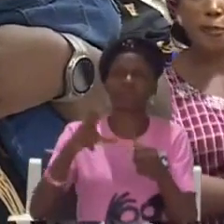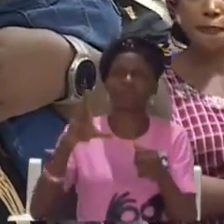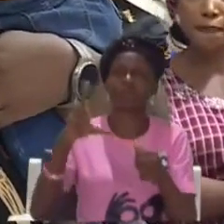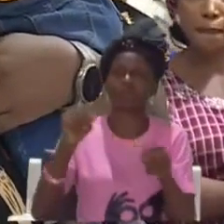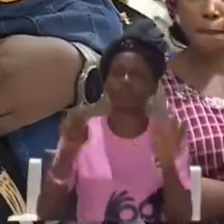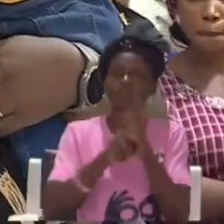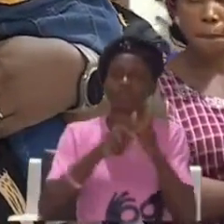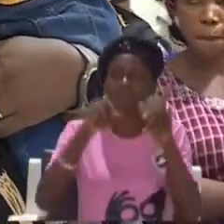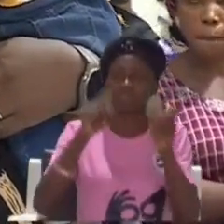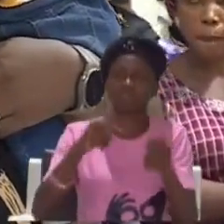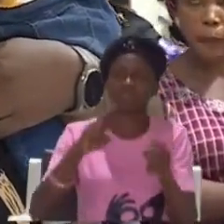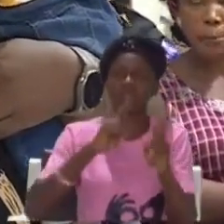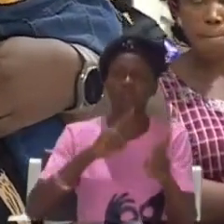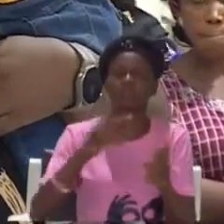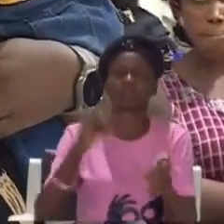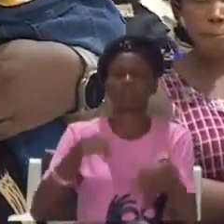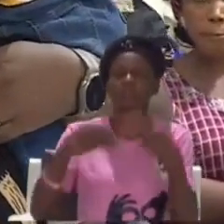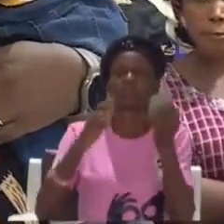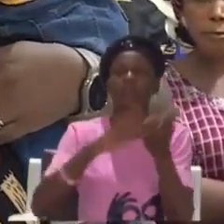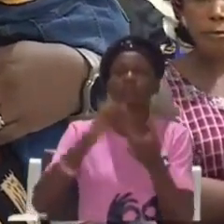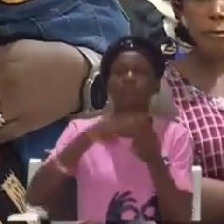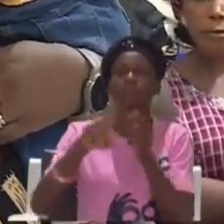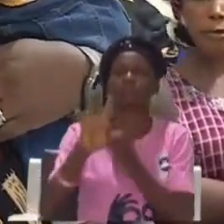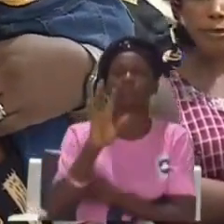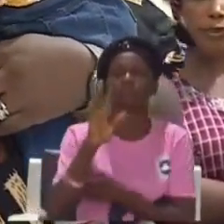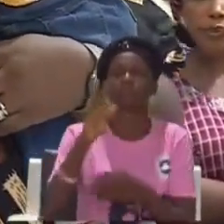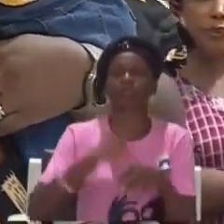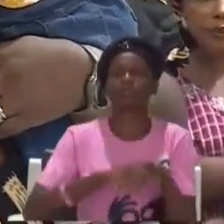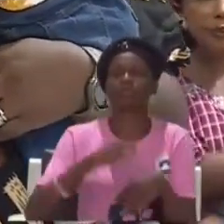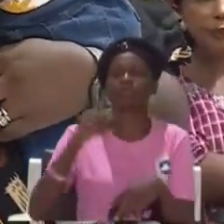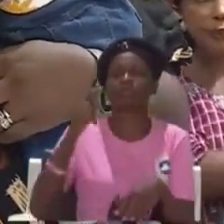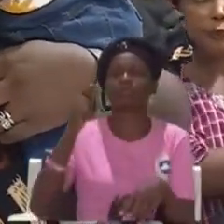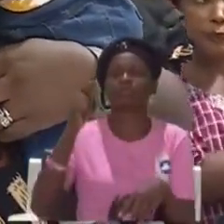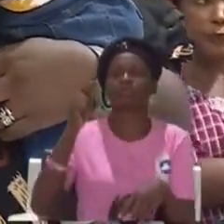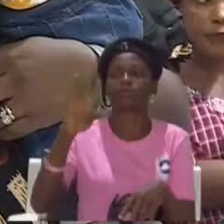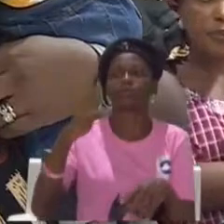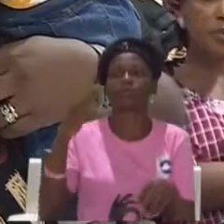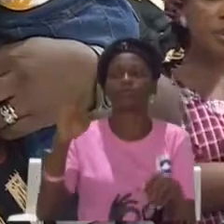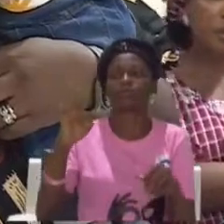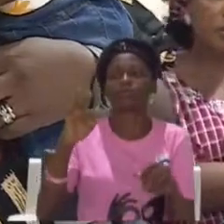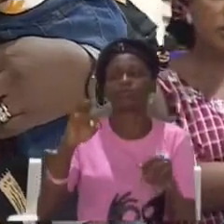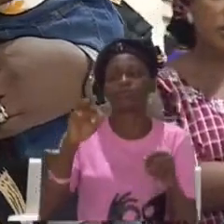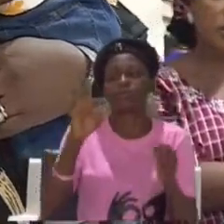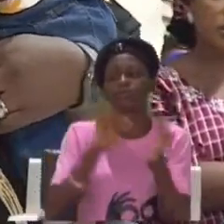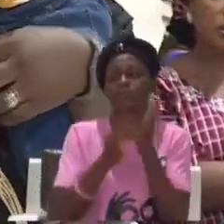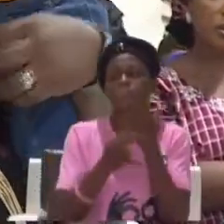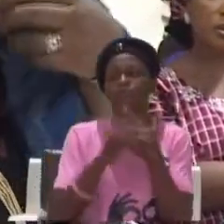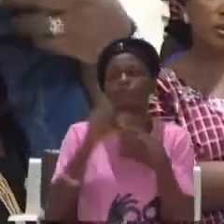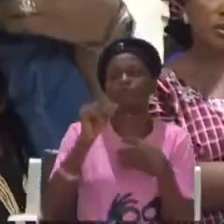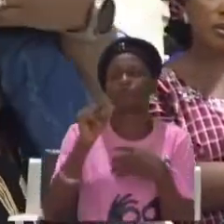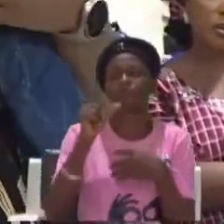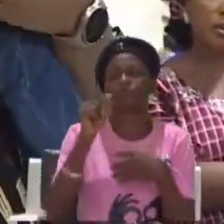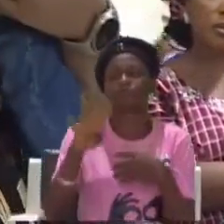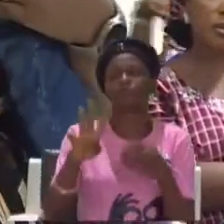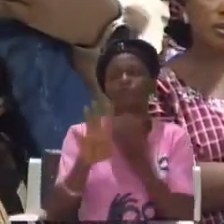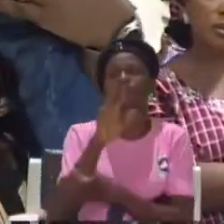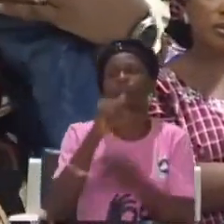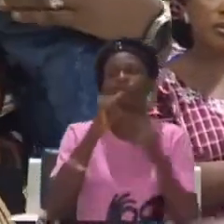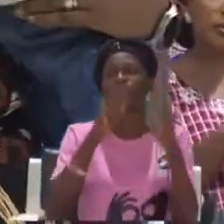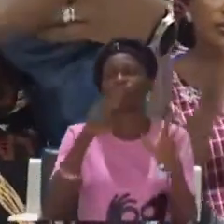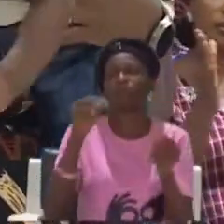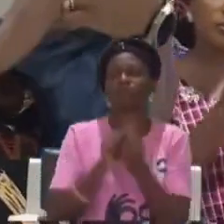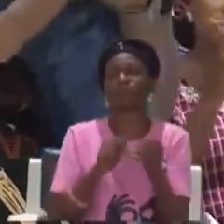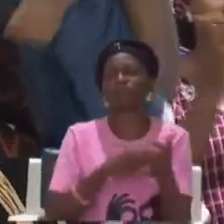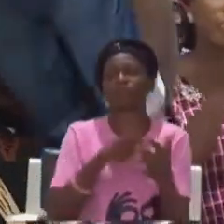results. And we give God the glory. On the 24th of February 2024, God blessed us with this bundle of